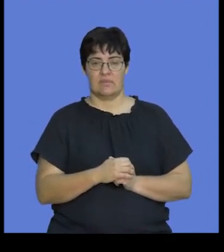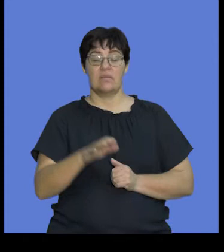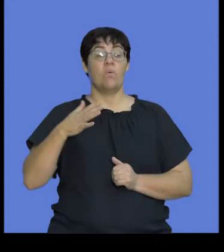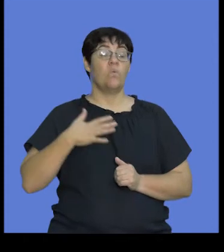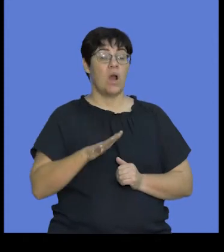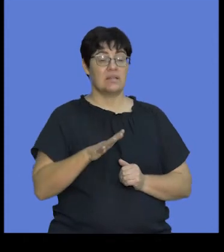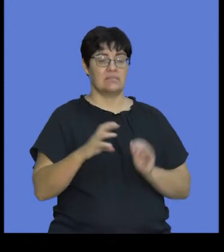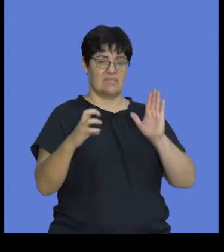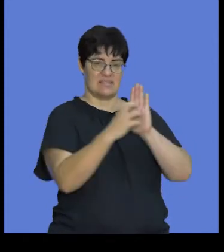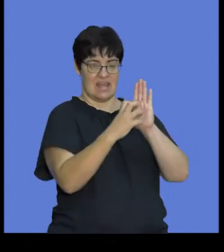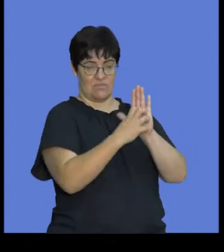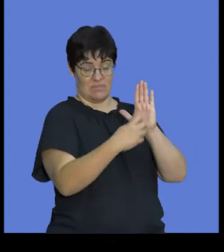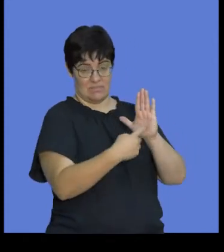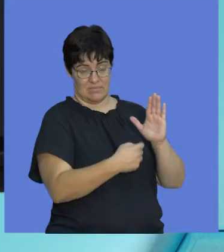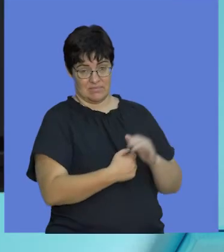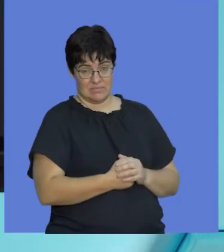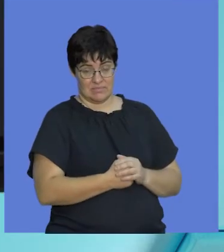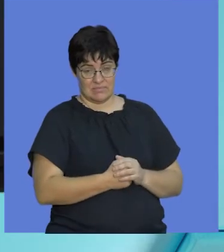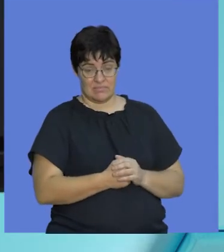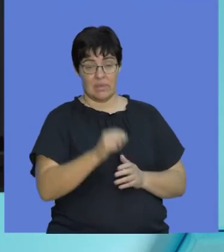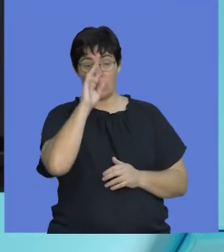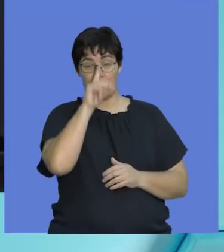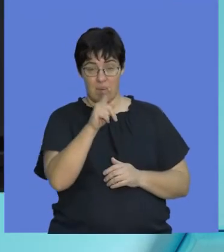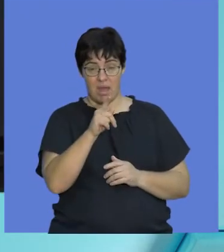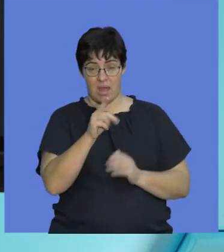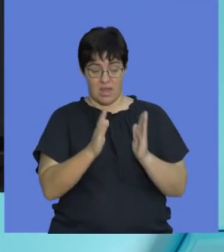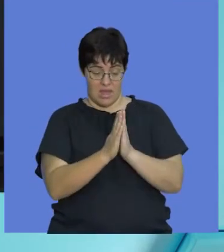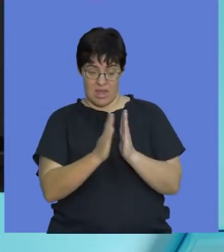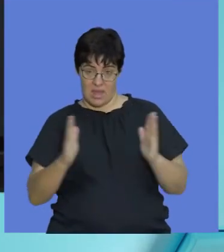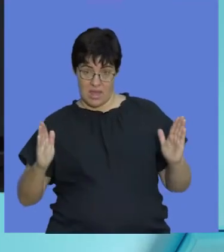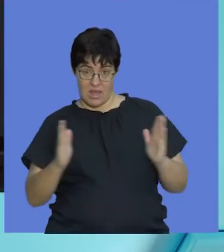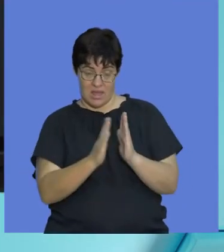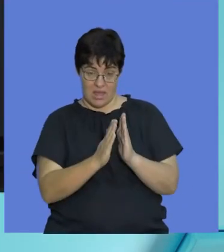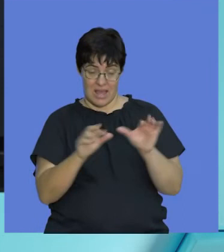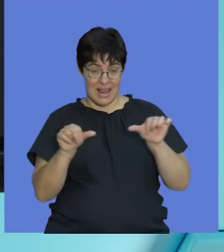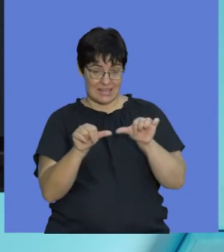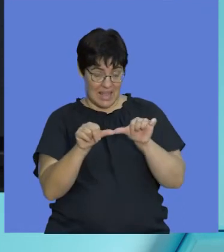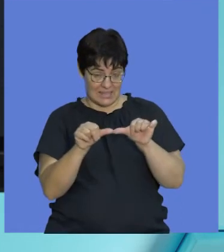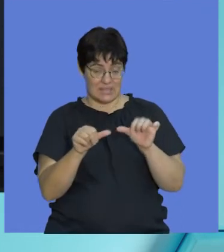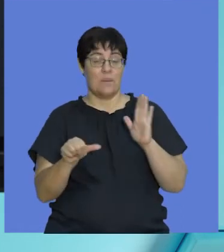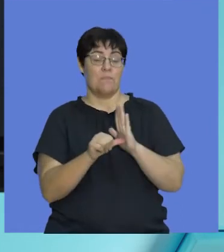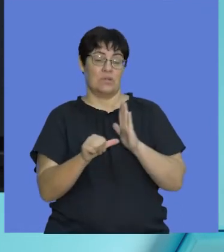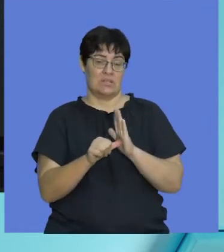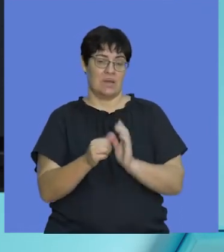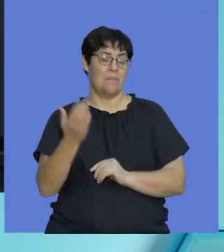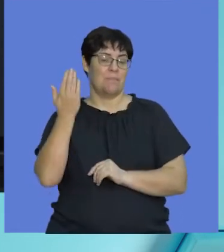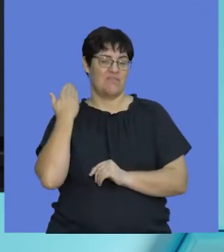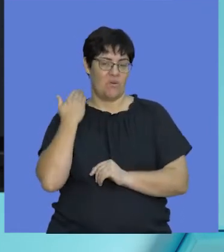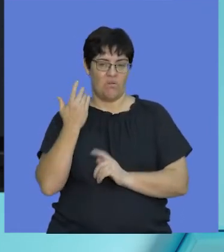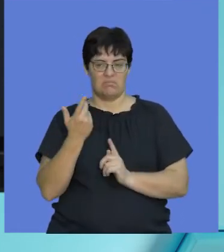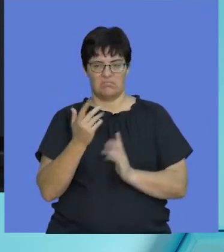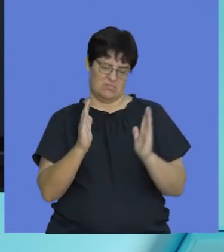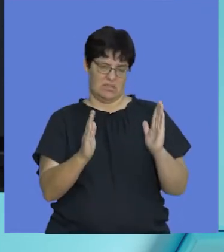And they want a vector diagram. So remember I said the length of the arrow is important as well. The last